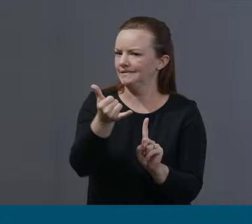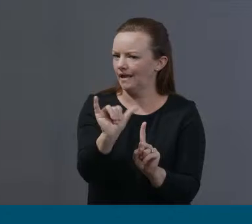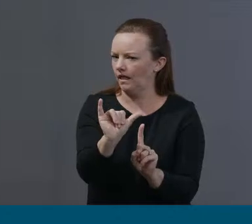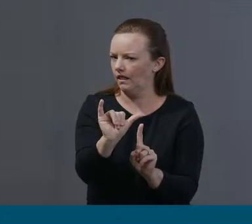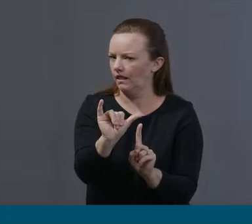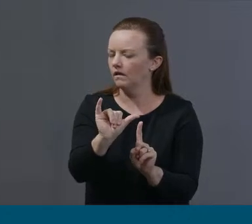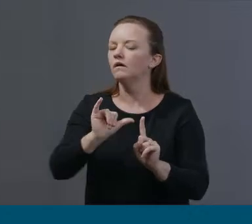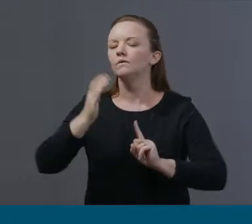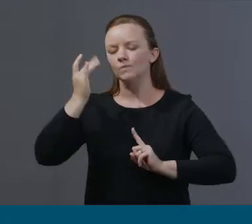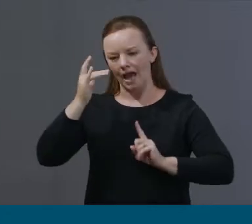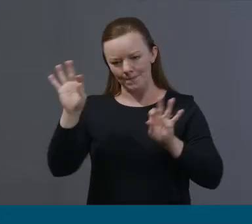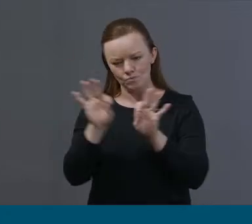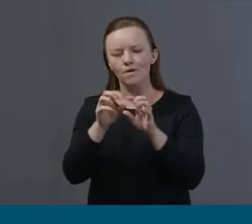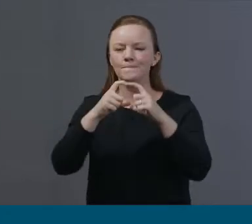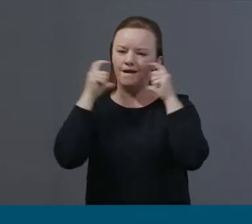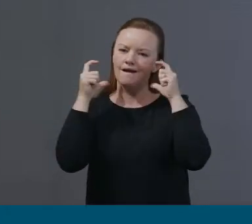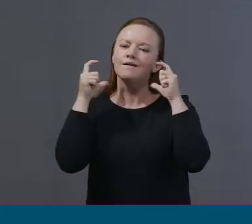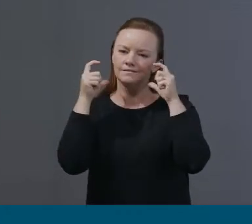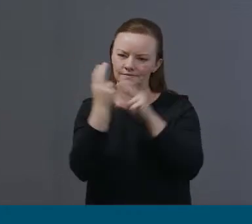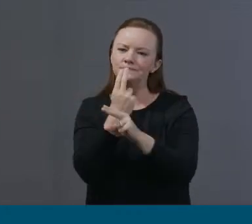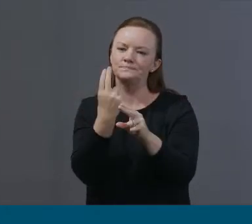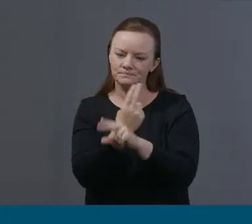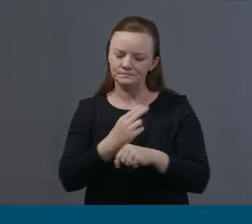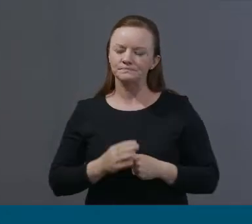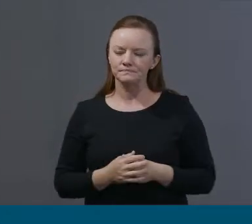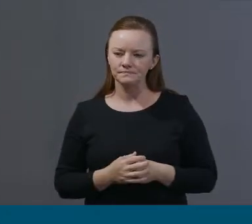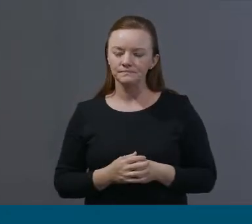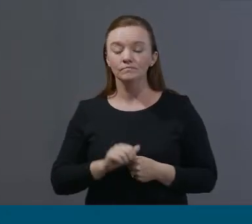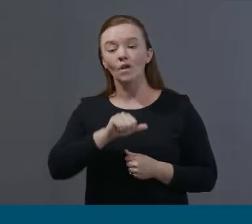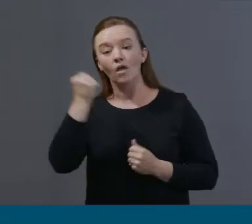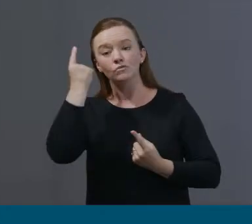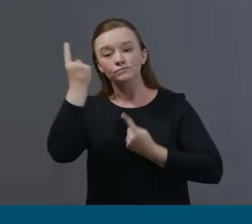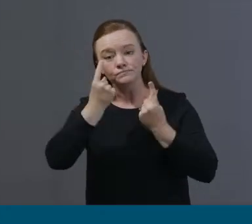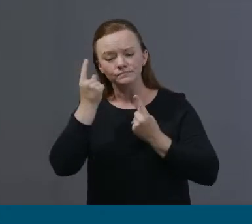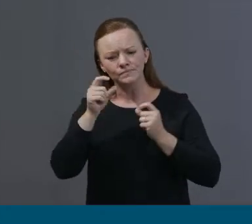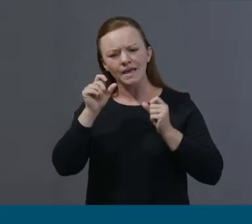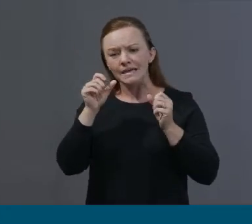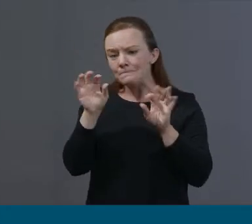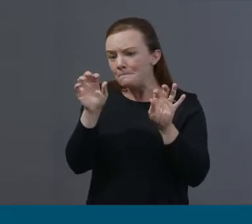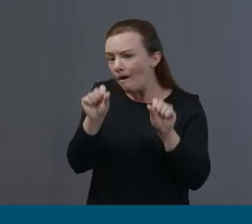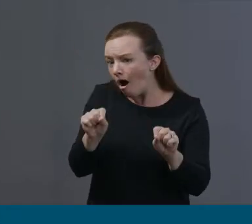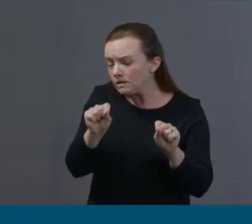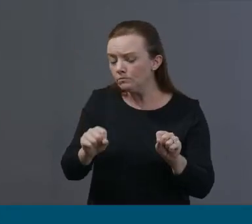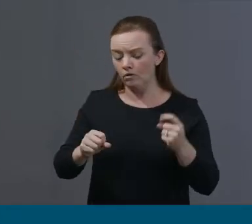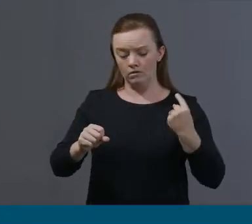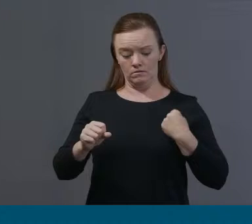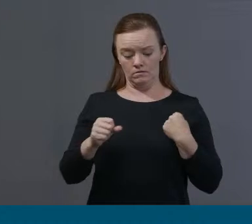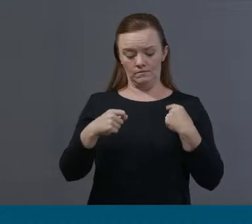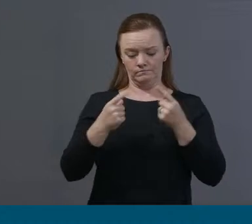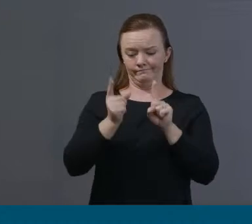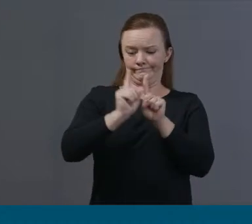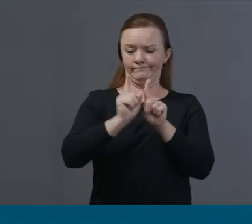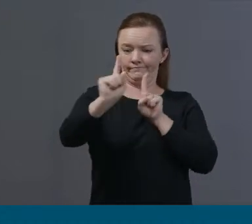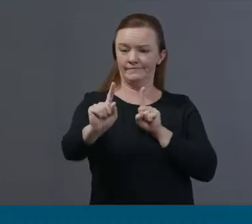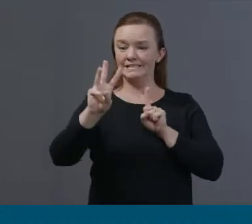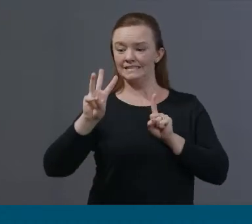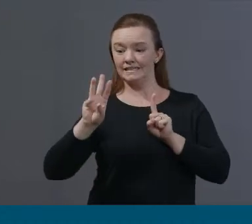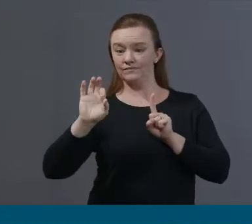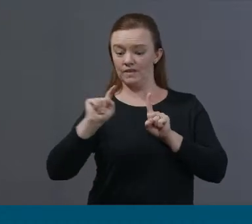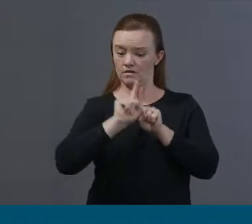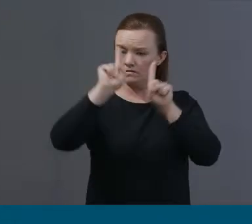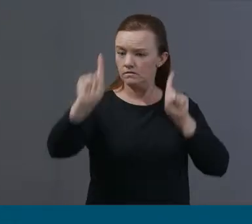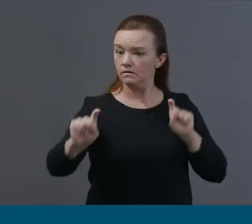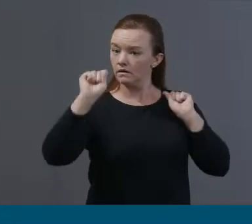The other thing that you need to think about is, can you keep 6 feet of distance between you and other people, especially people that you are not